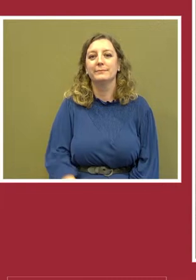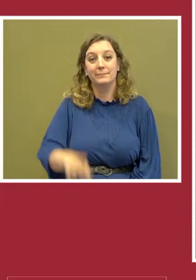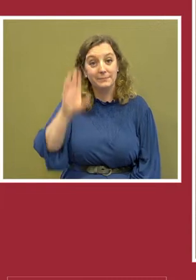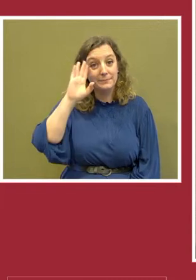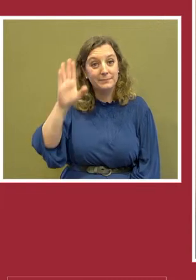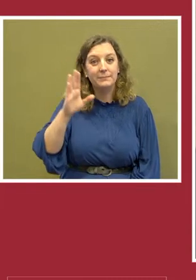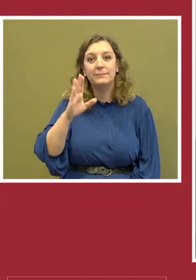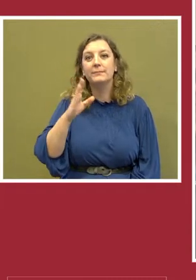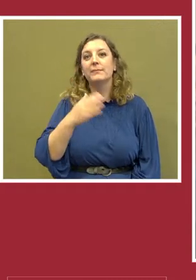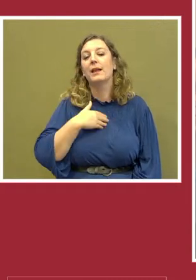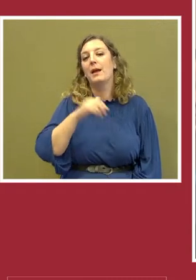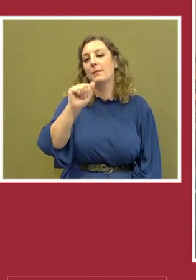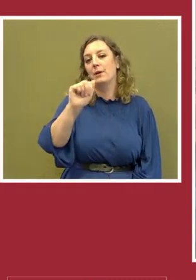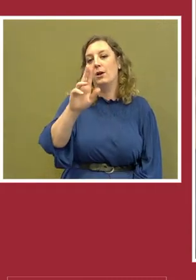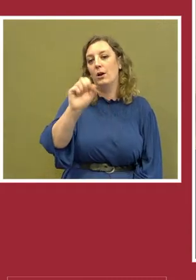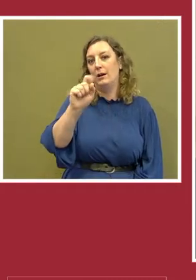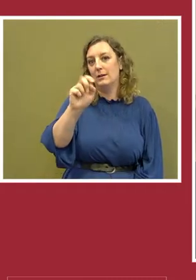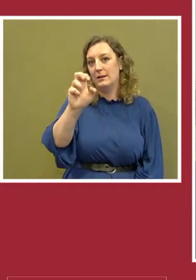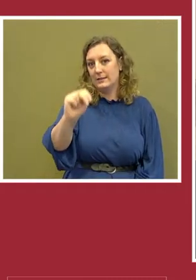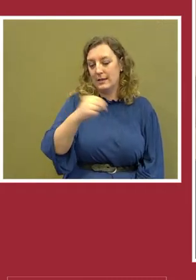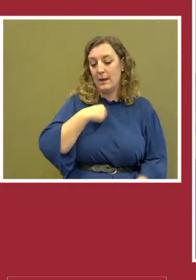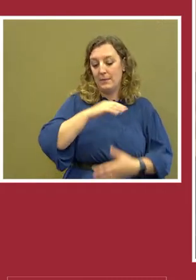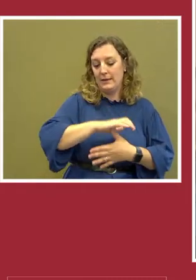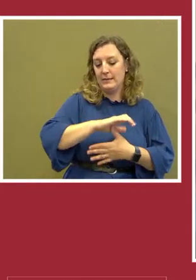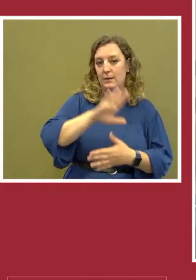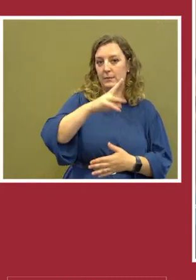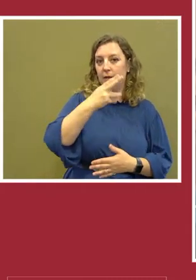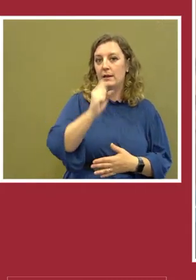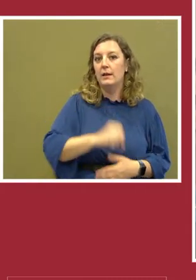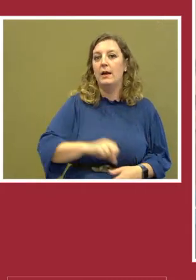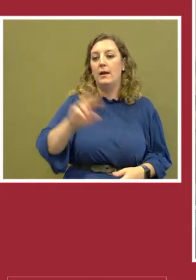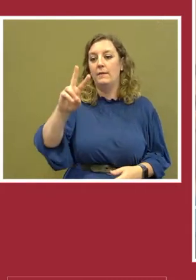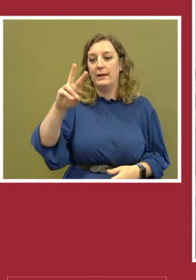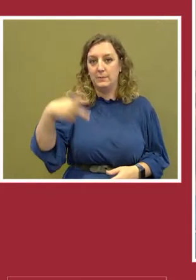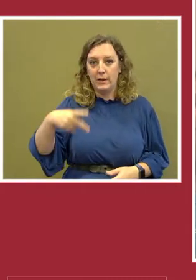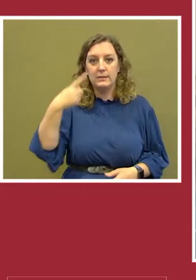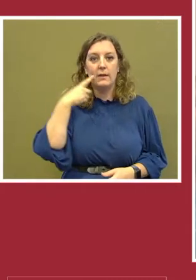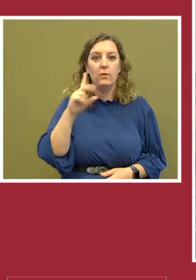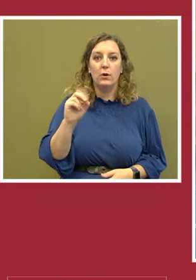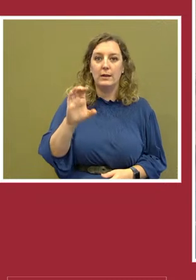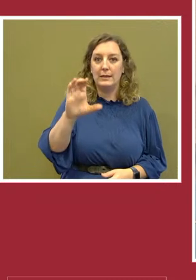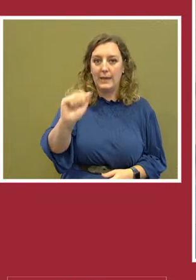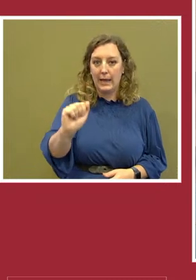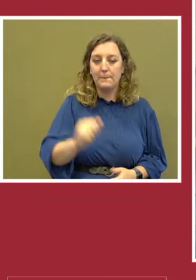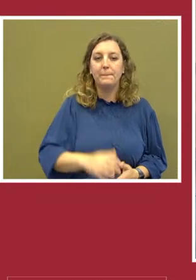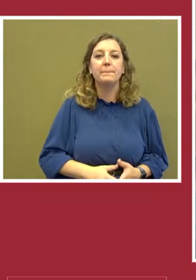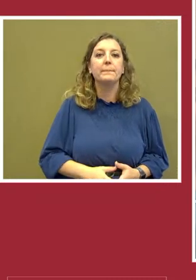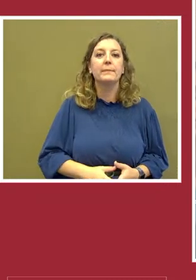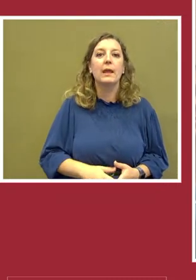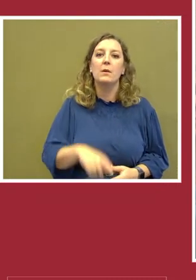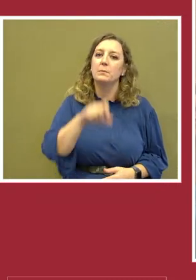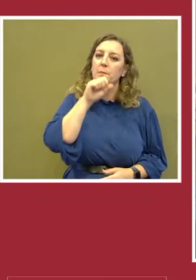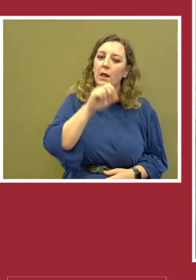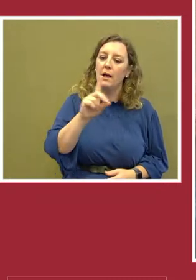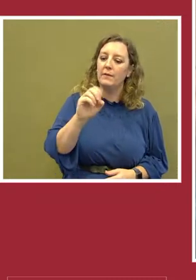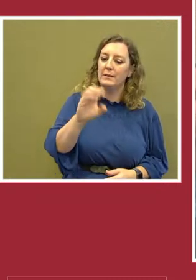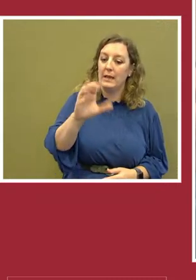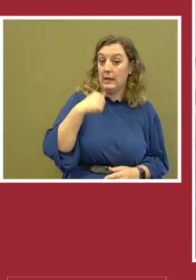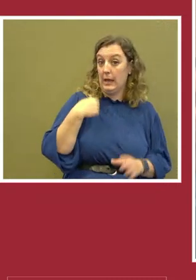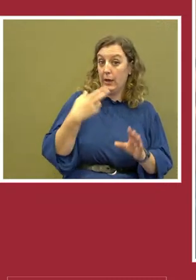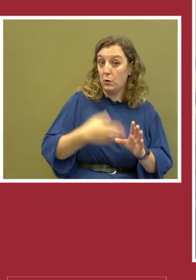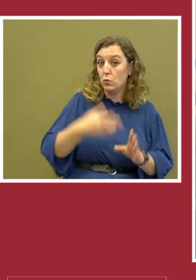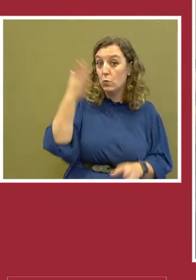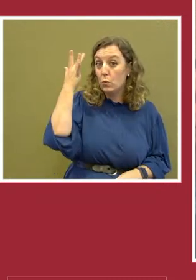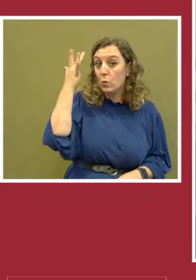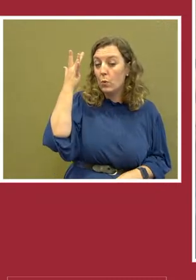Hi, I'm Nick Austin. I'm a senior at Bend High, and I'm the vice president of DECA at Bend High as well. I really love DECA. I joined